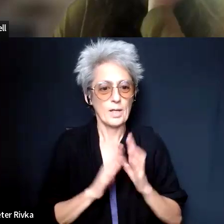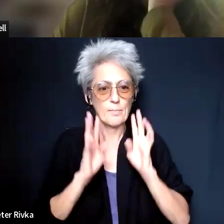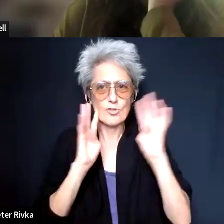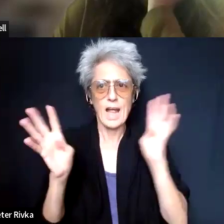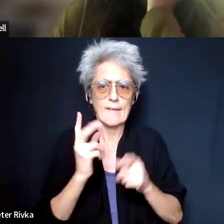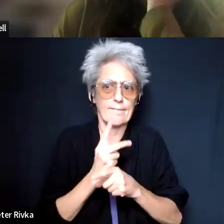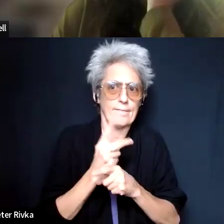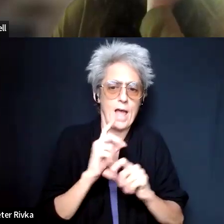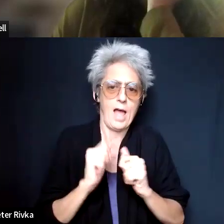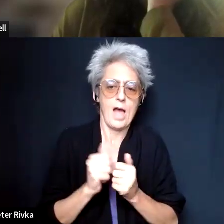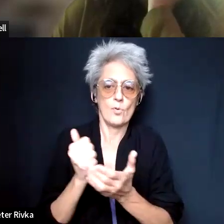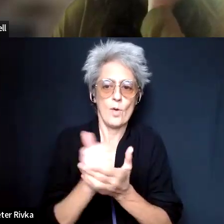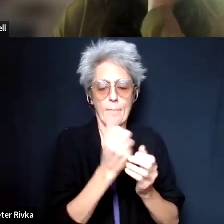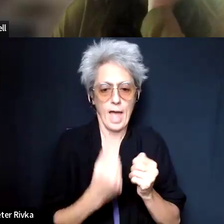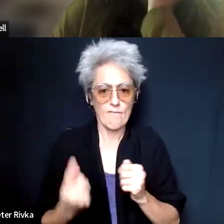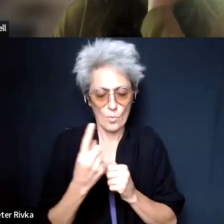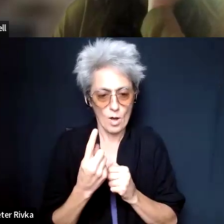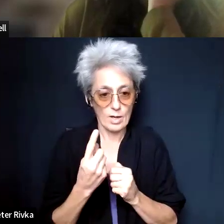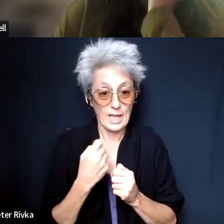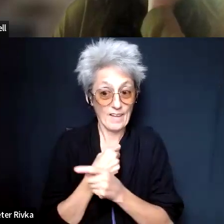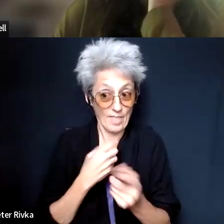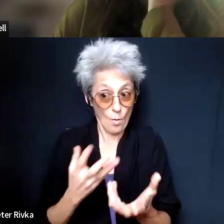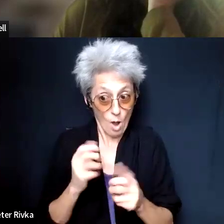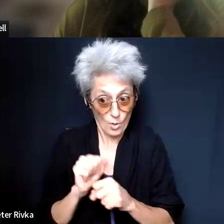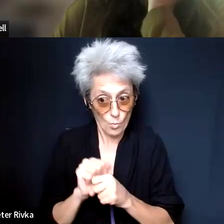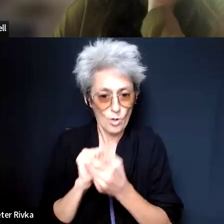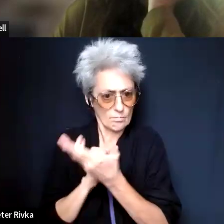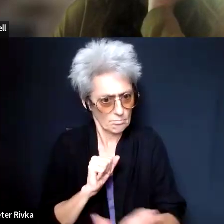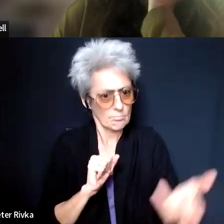can do to help everyone who wants to work.